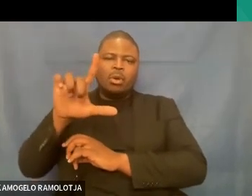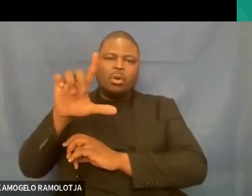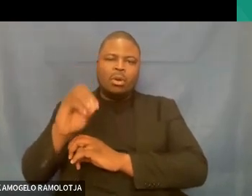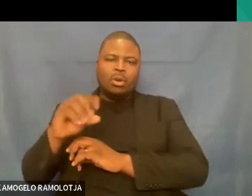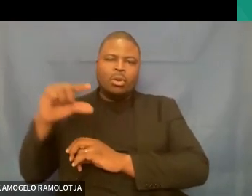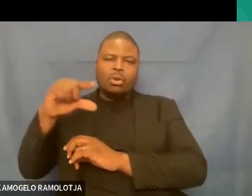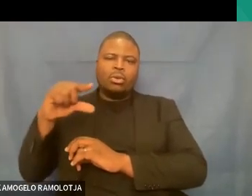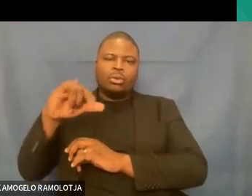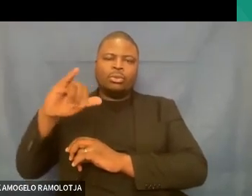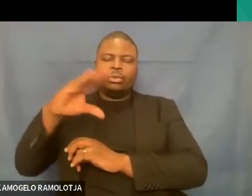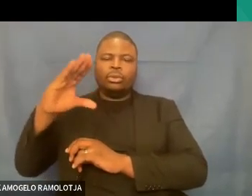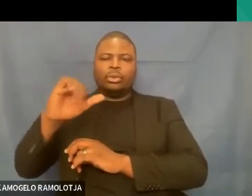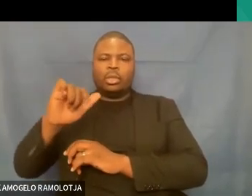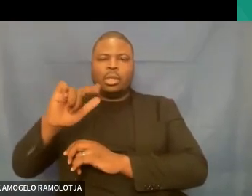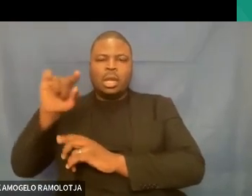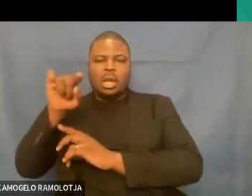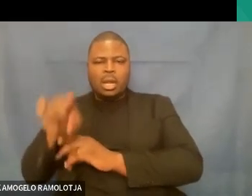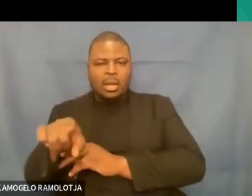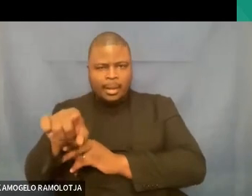the